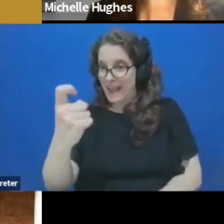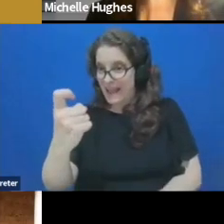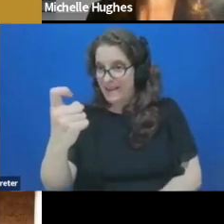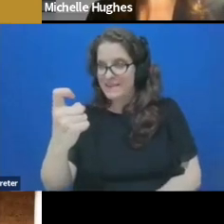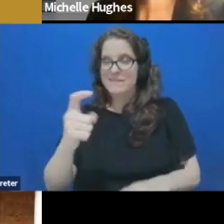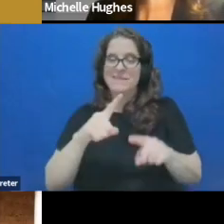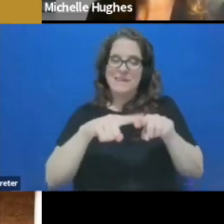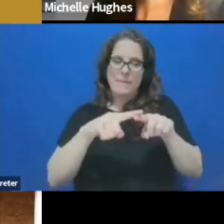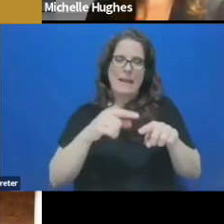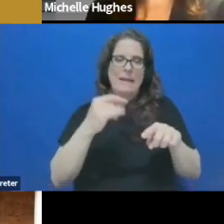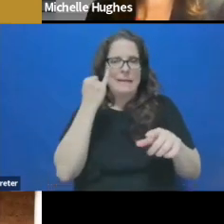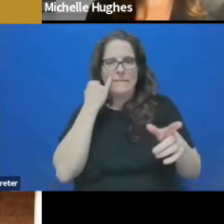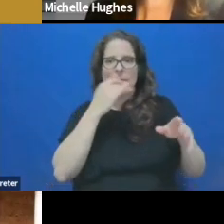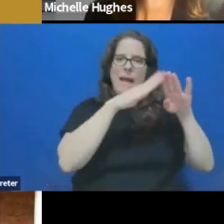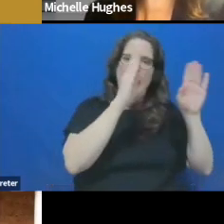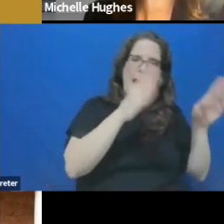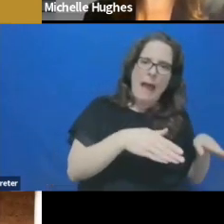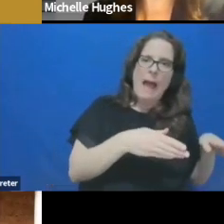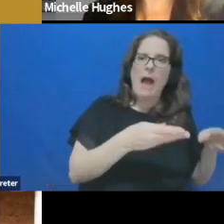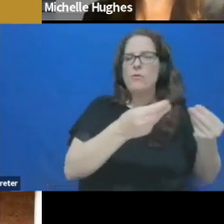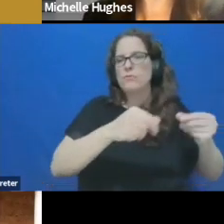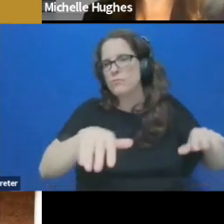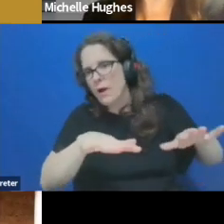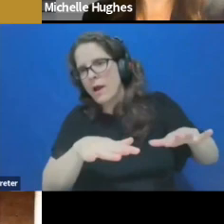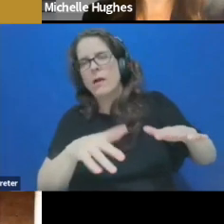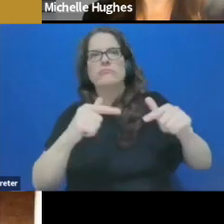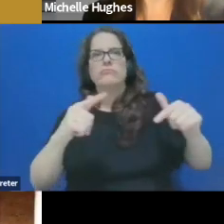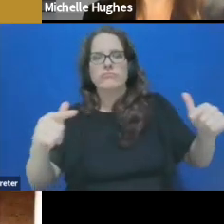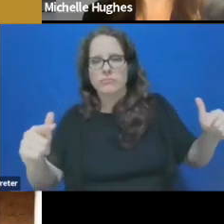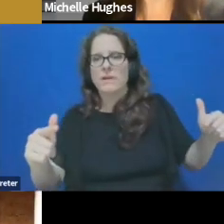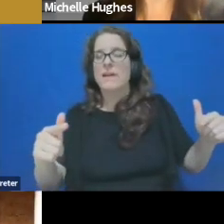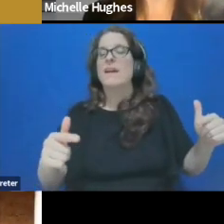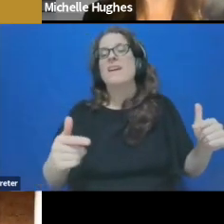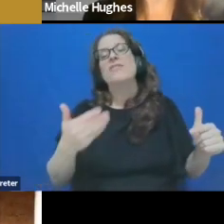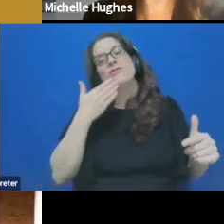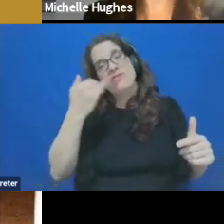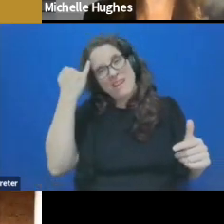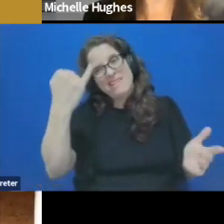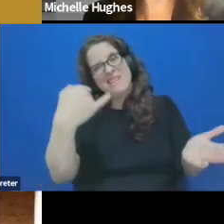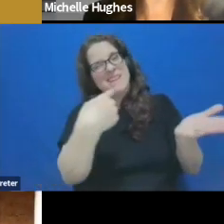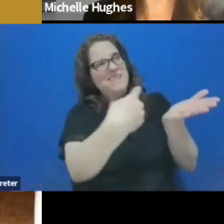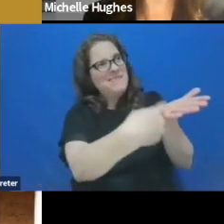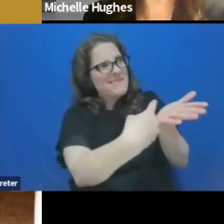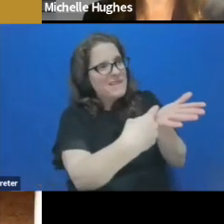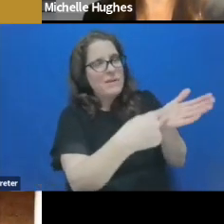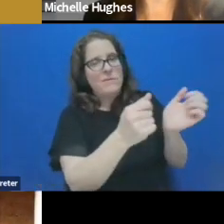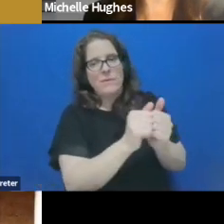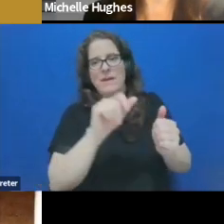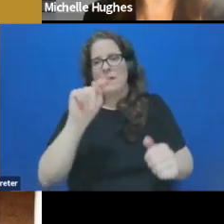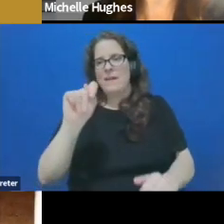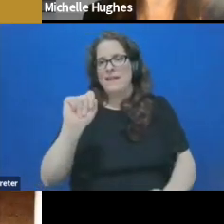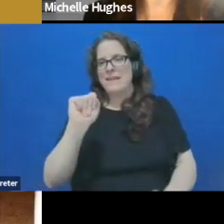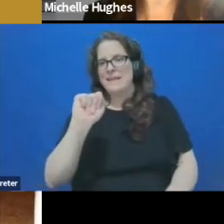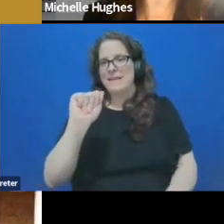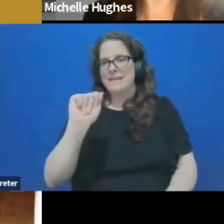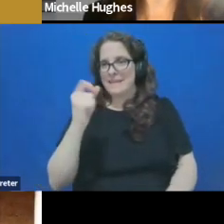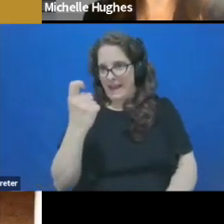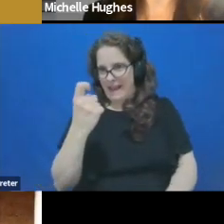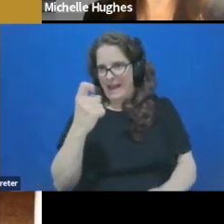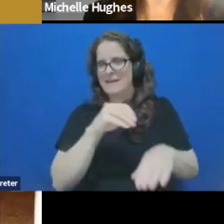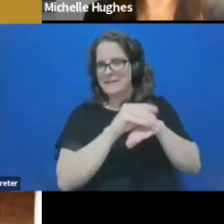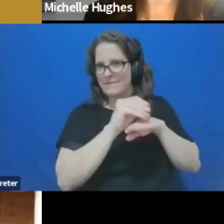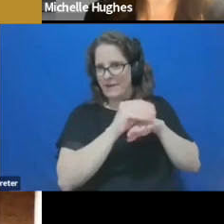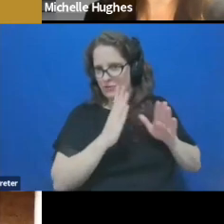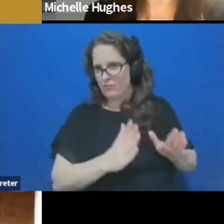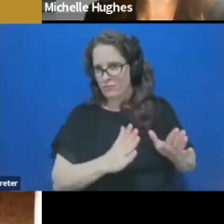to consult a legal or tax advisor when designating which assets pass by beneficiary or by your will or by